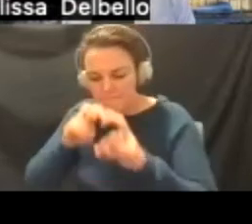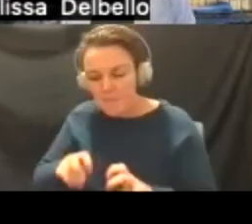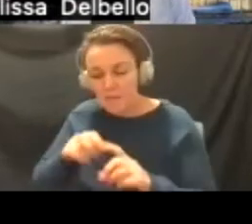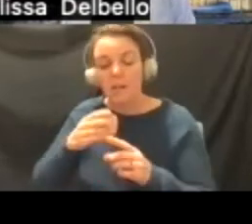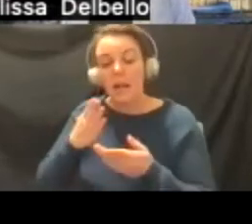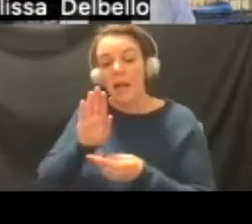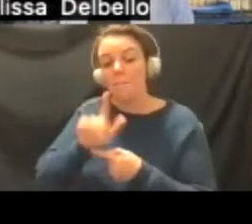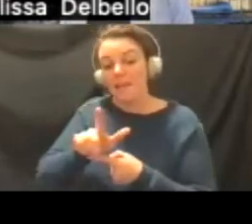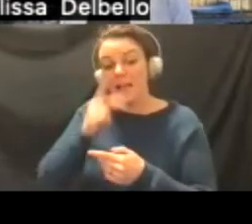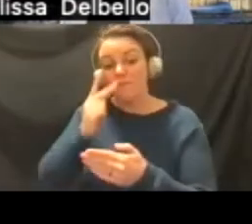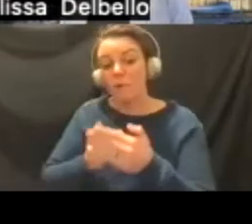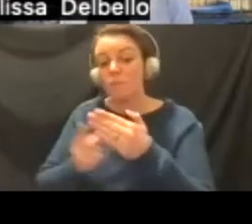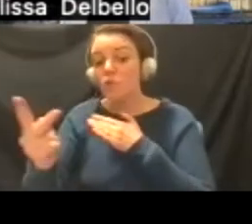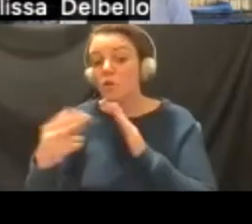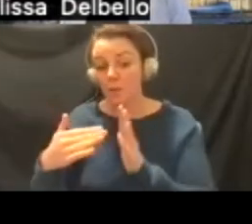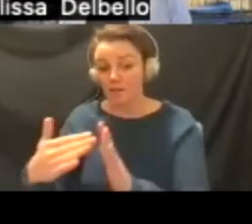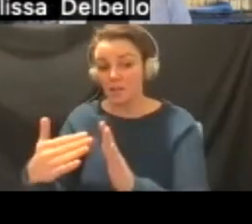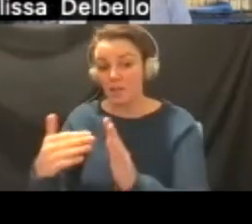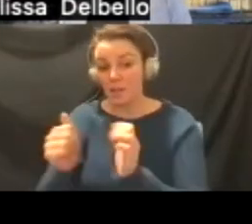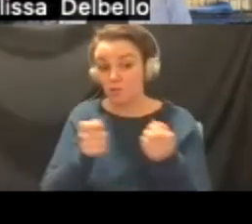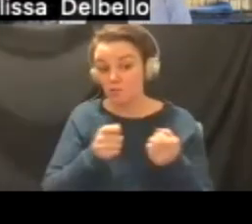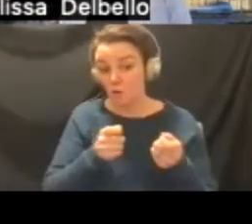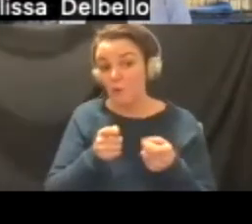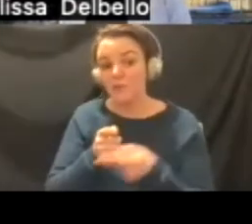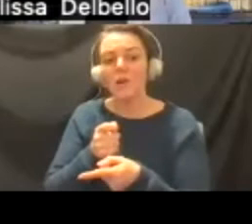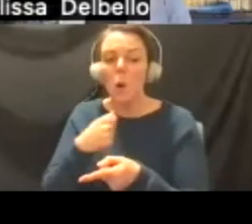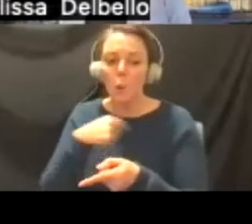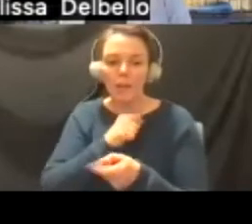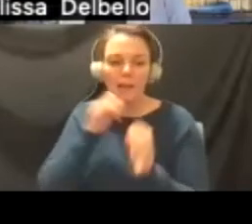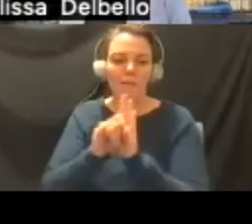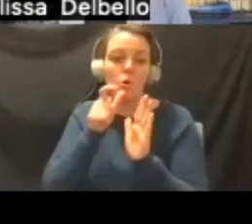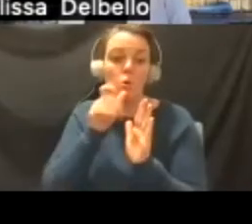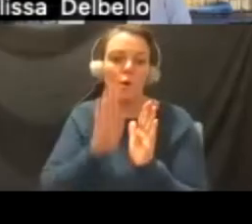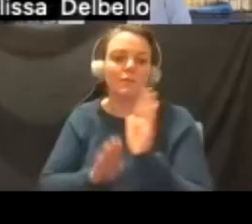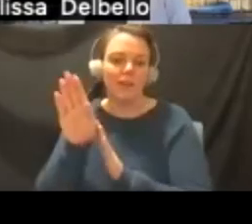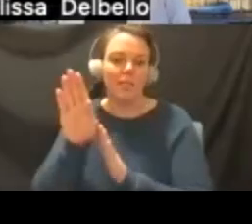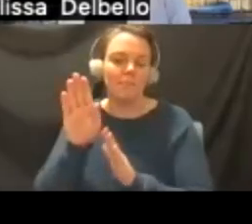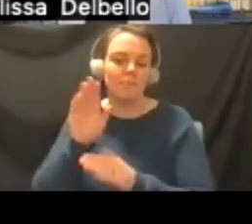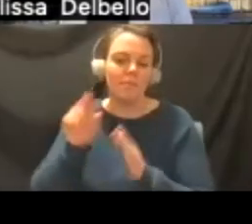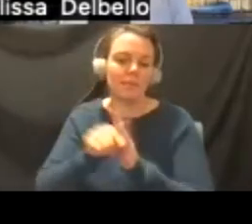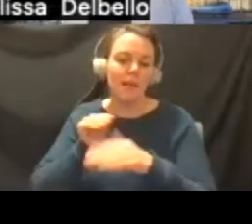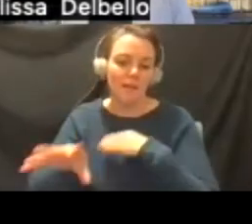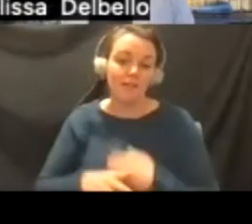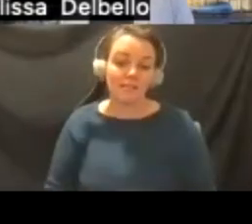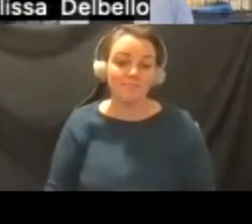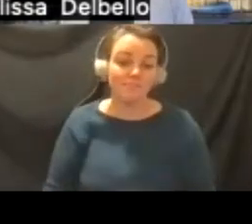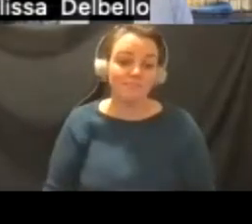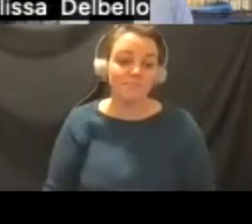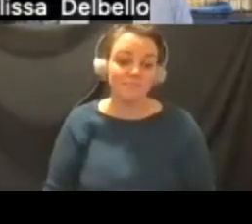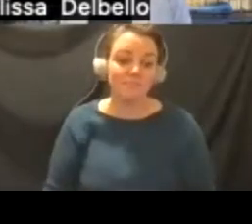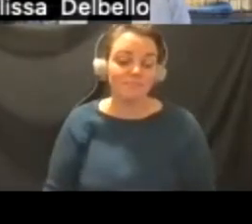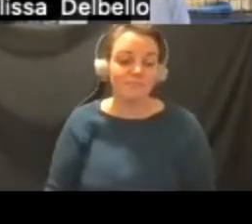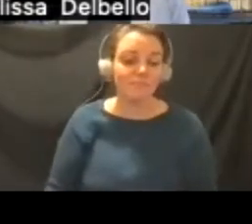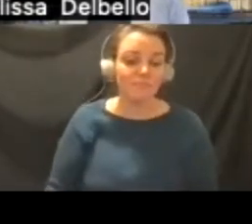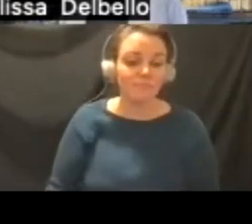prospective study that's controlled, you can see who's going to go on to develop the side effects of